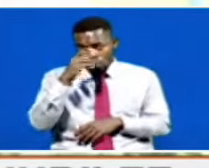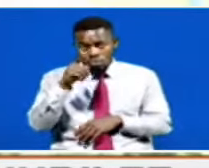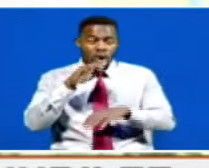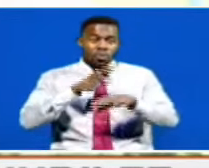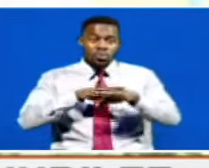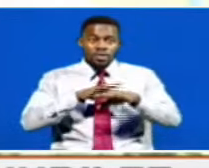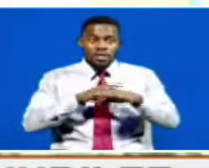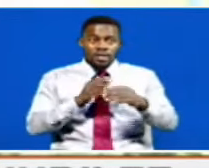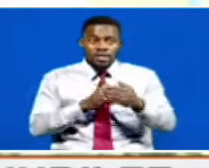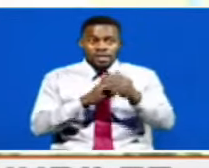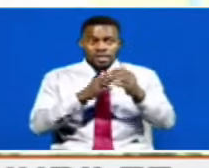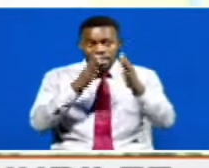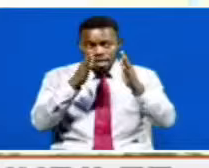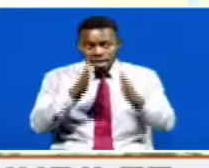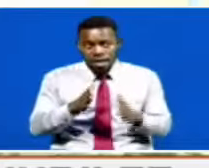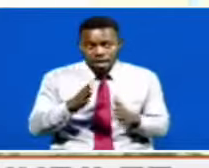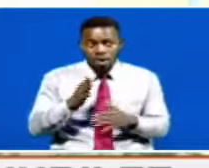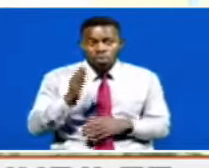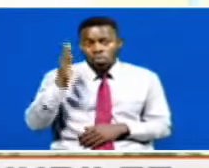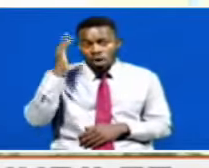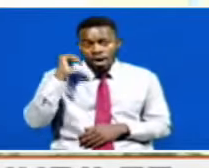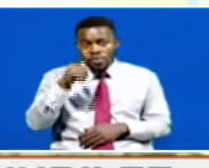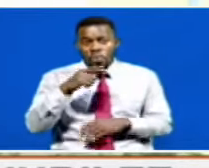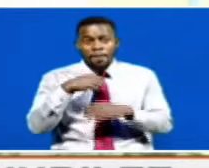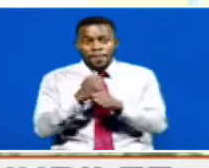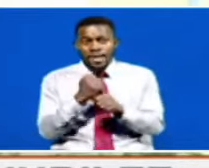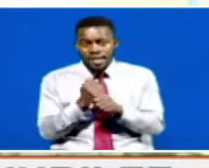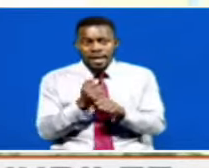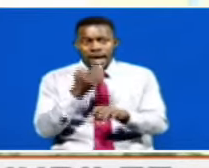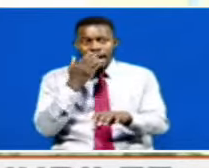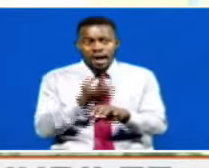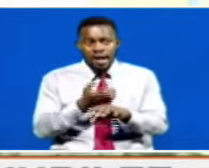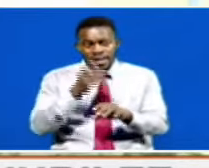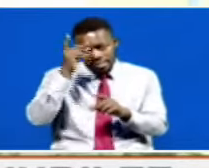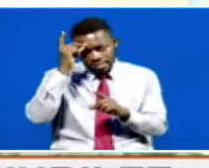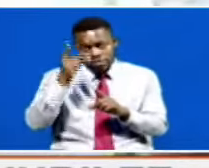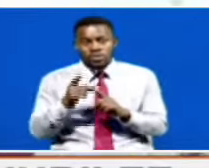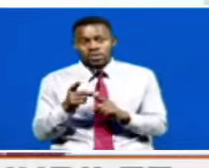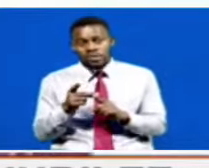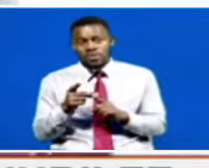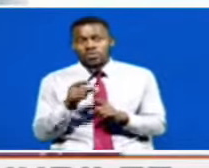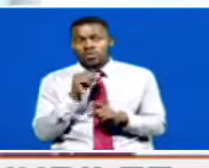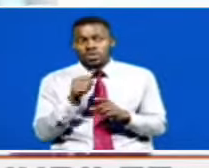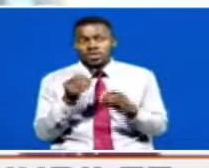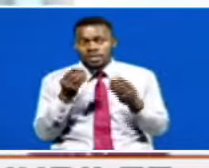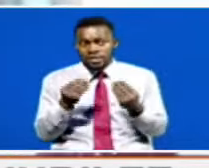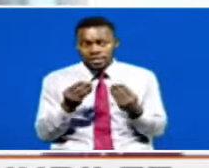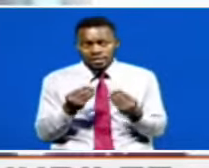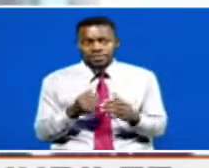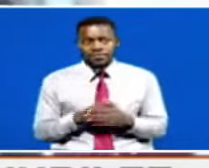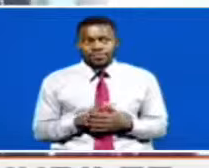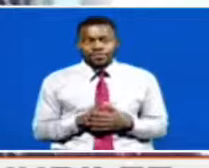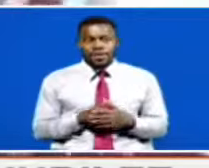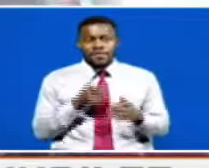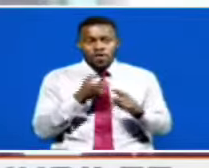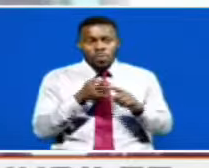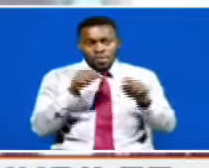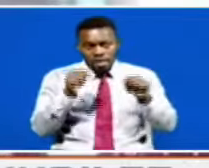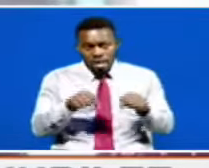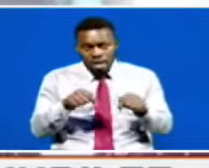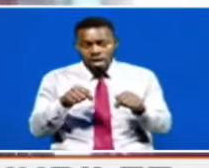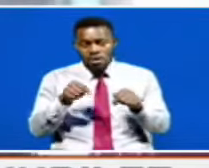have made hard decisions which are made by very few people. Kutokitoka hapa, tuangalie